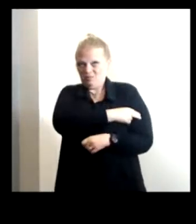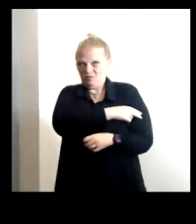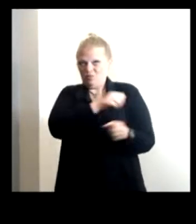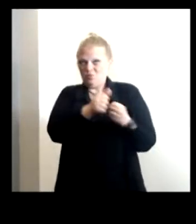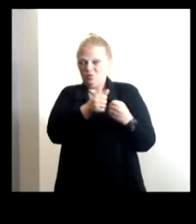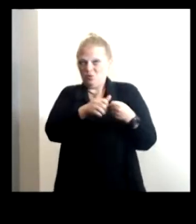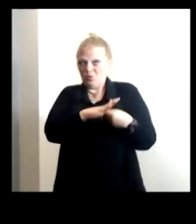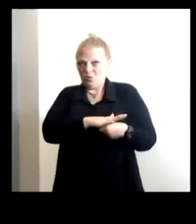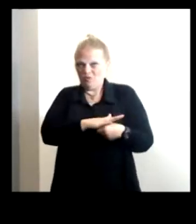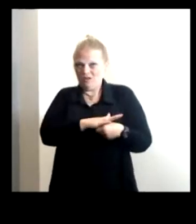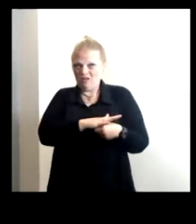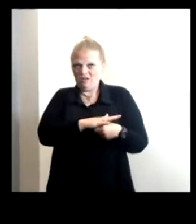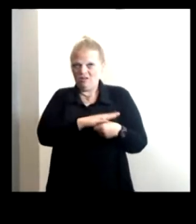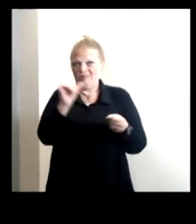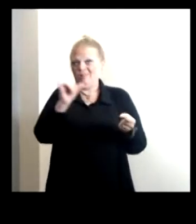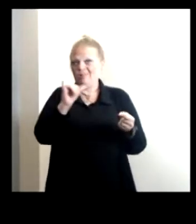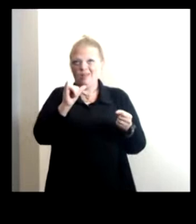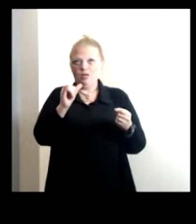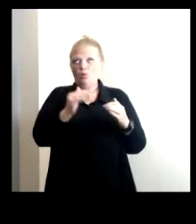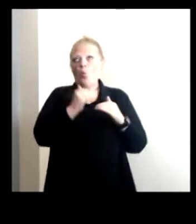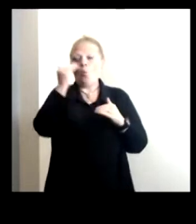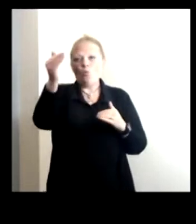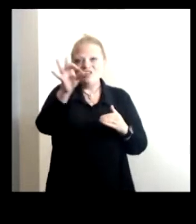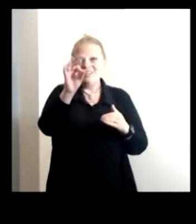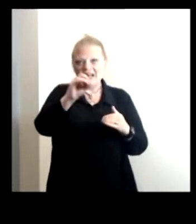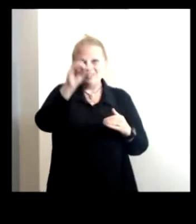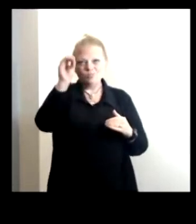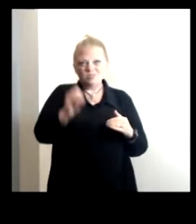with COVID, like over 90%,